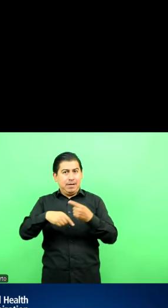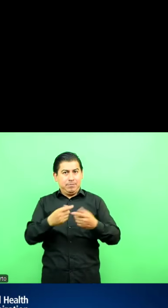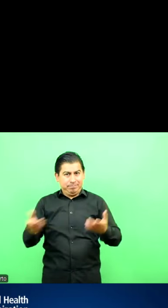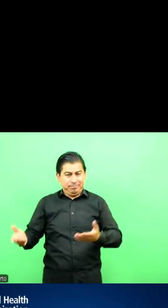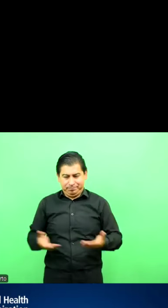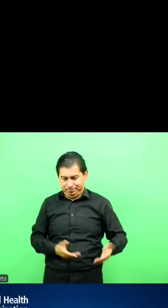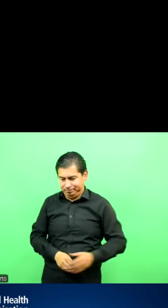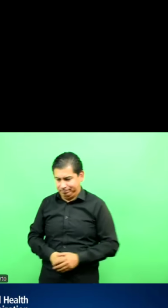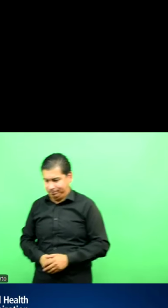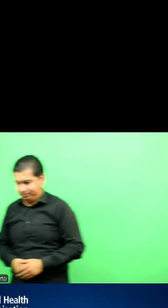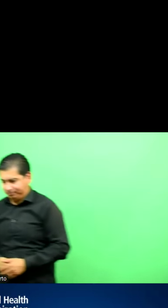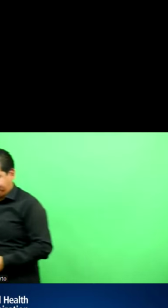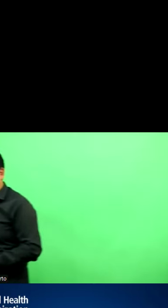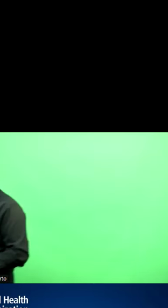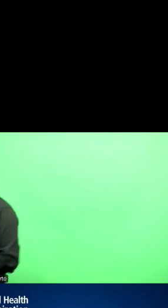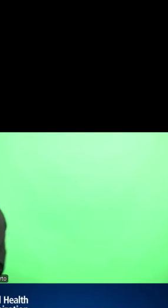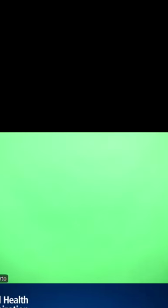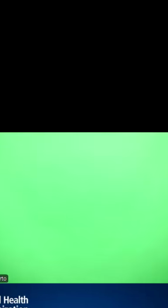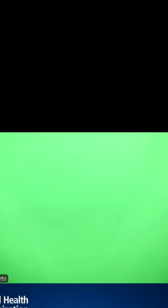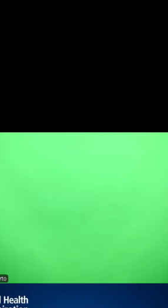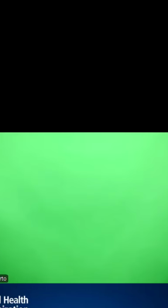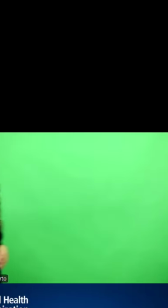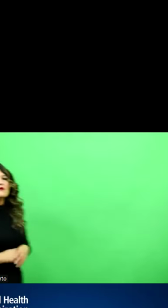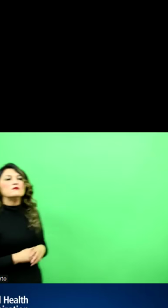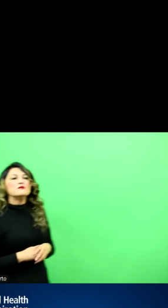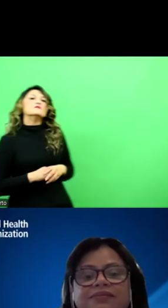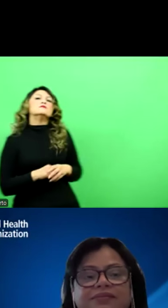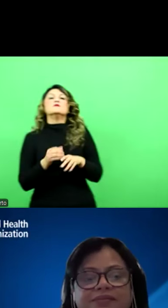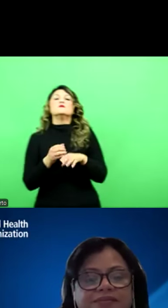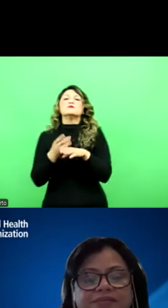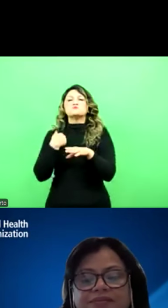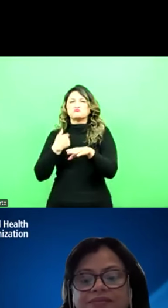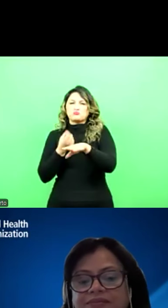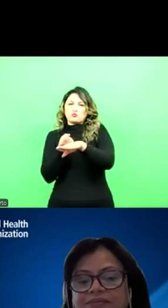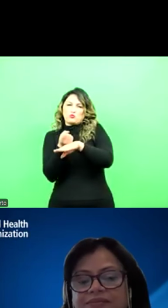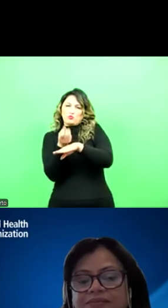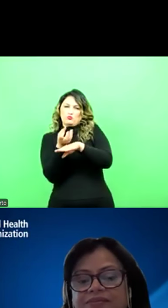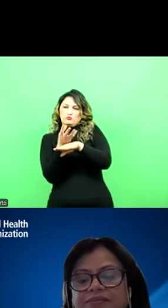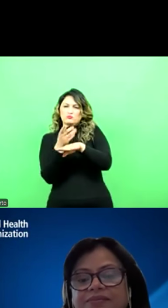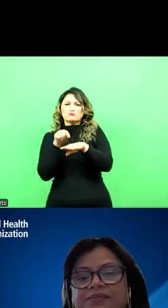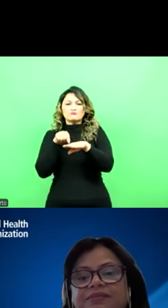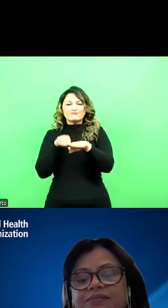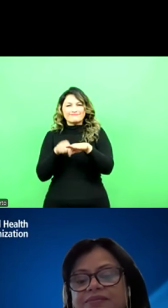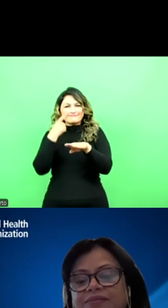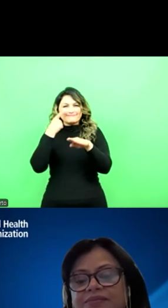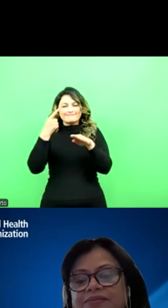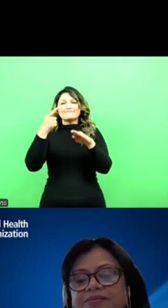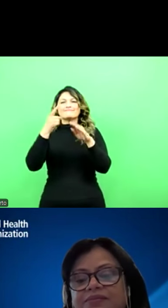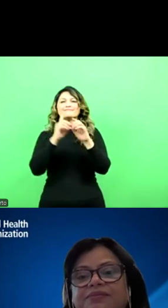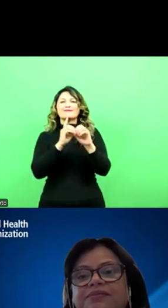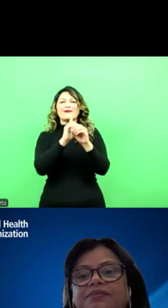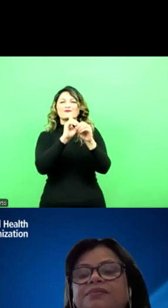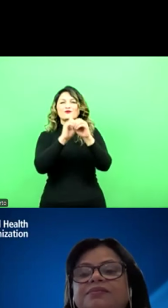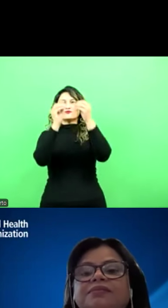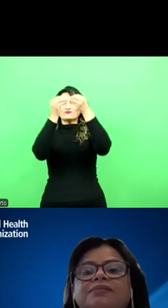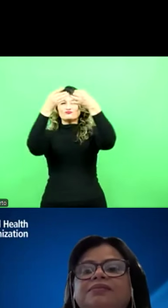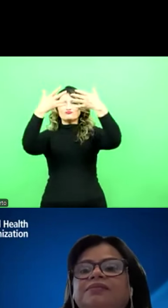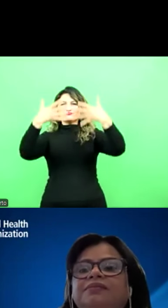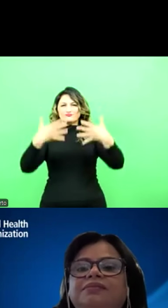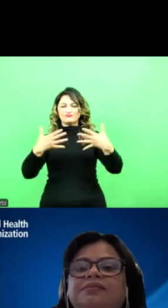presentation. A message that I would like us all to be left with, which is confirmed by the data, regardless of